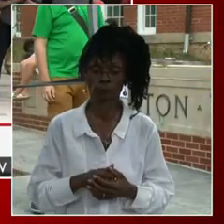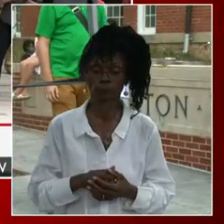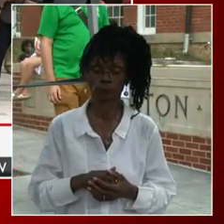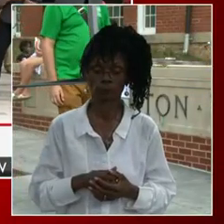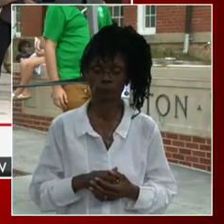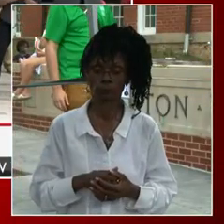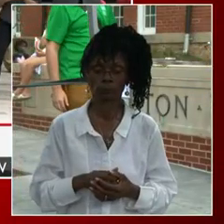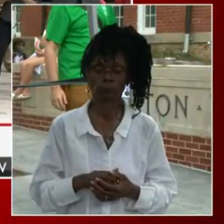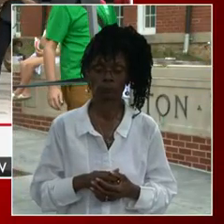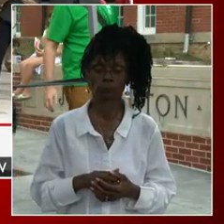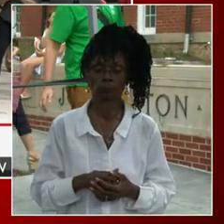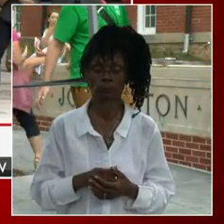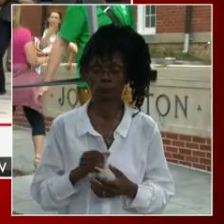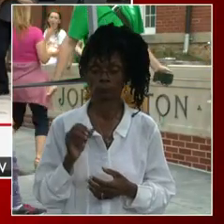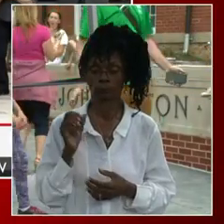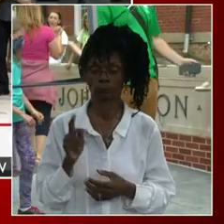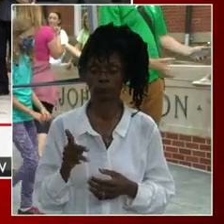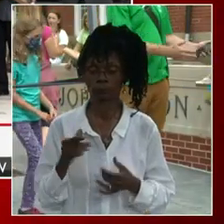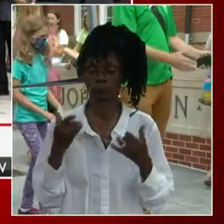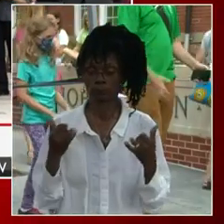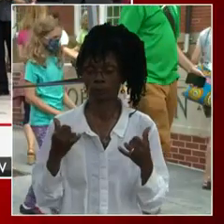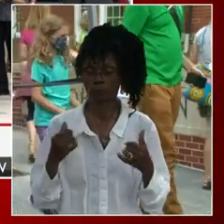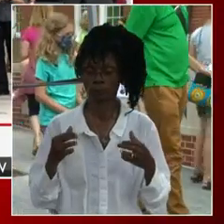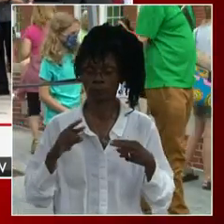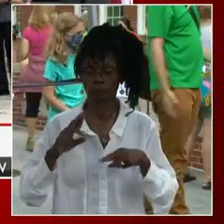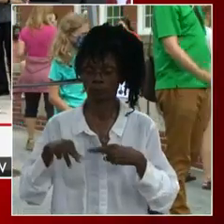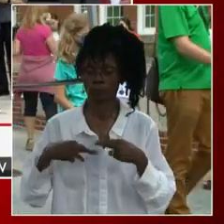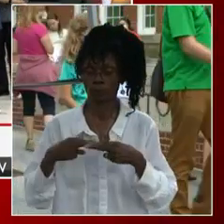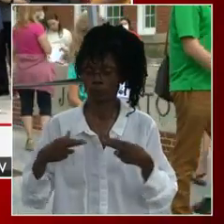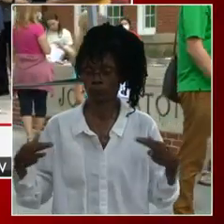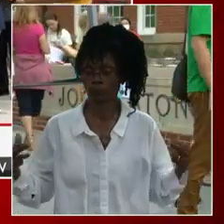Okay, let's cut the ribbon and take a tour.